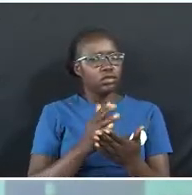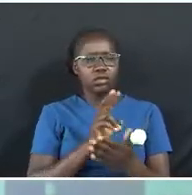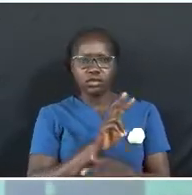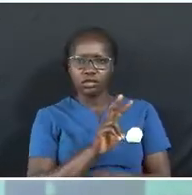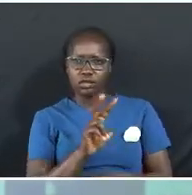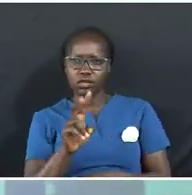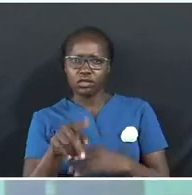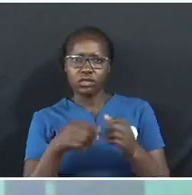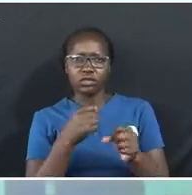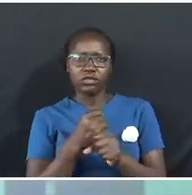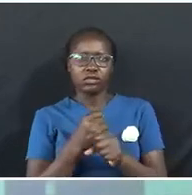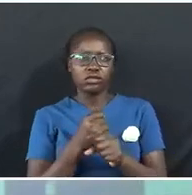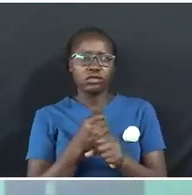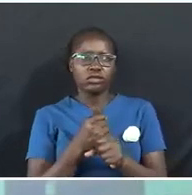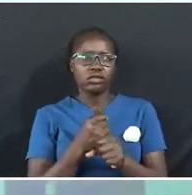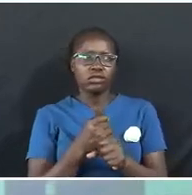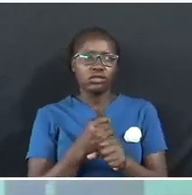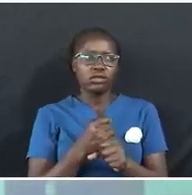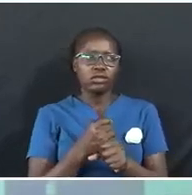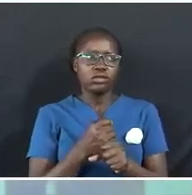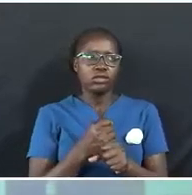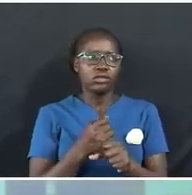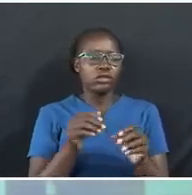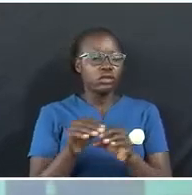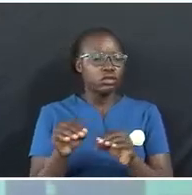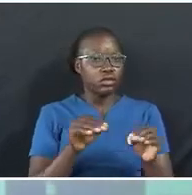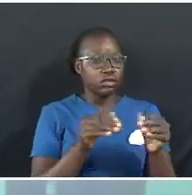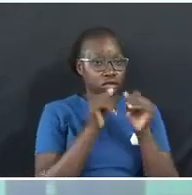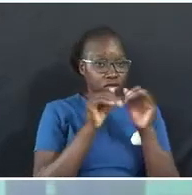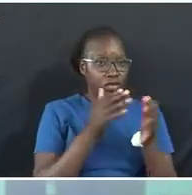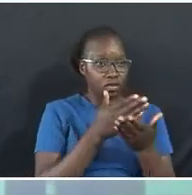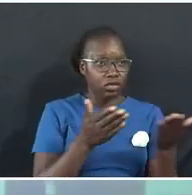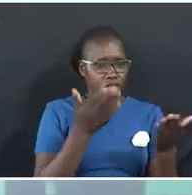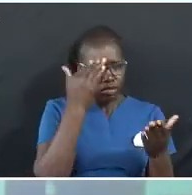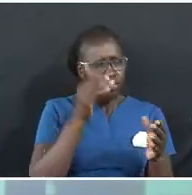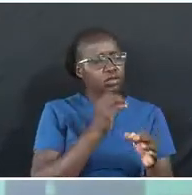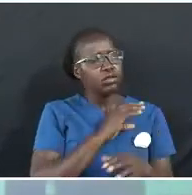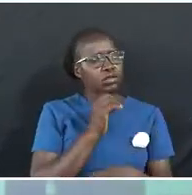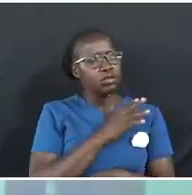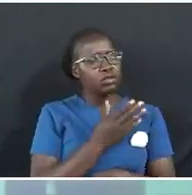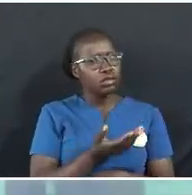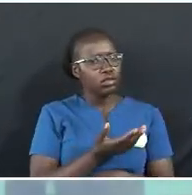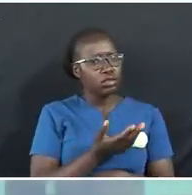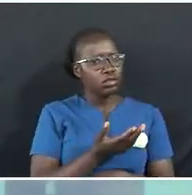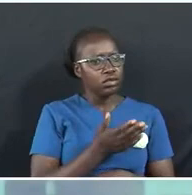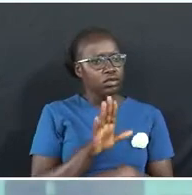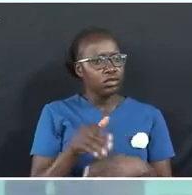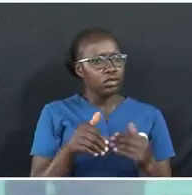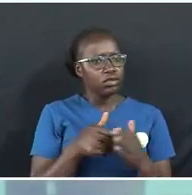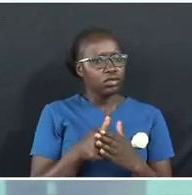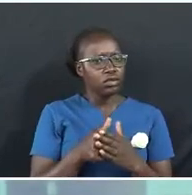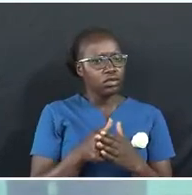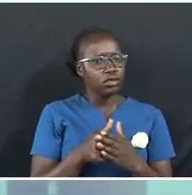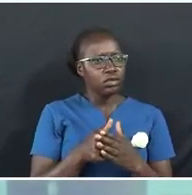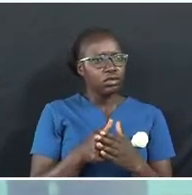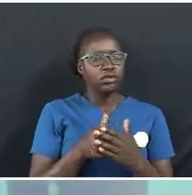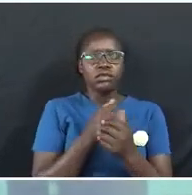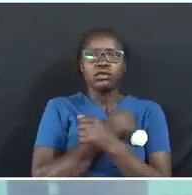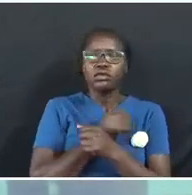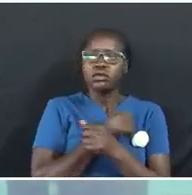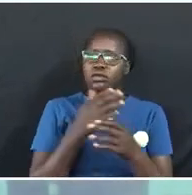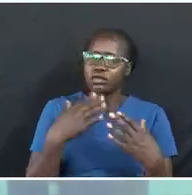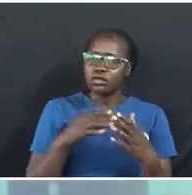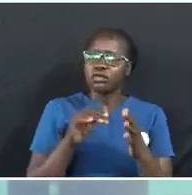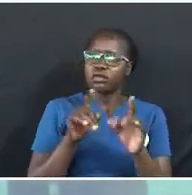year. Another one comes into place and replaces you. Why do you complain? We go out and preach to young people. They preach and they